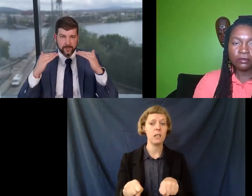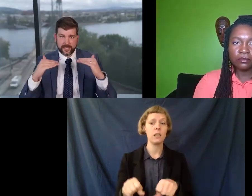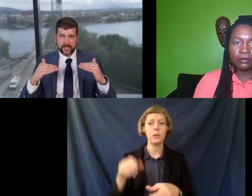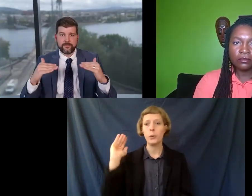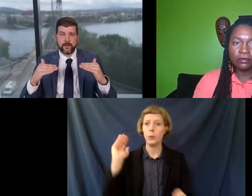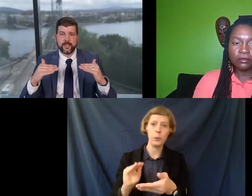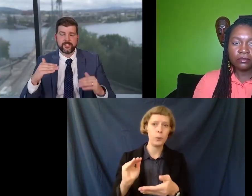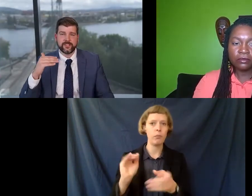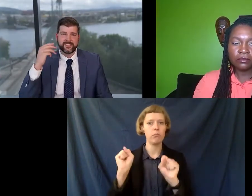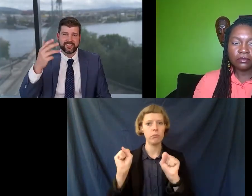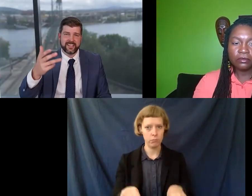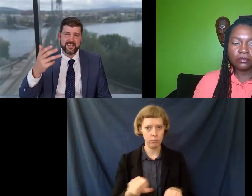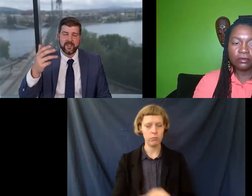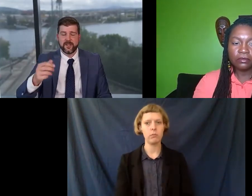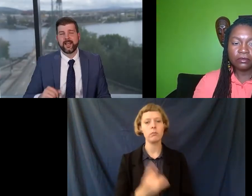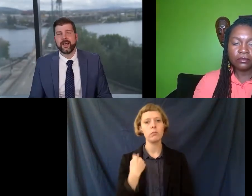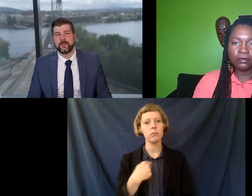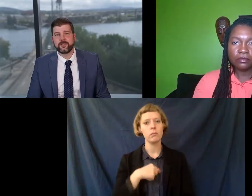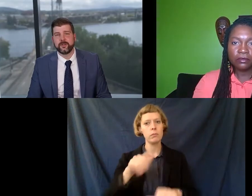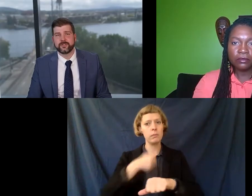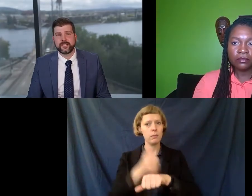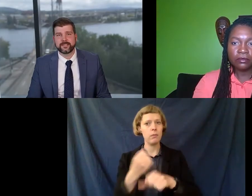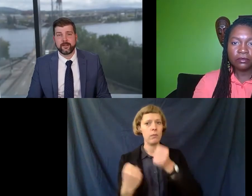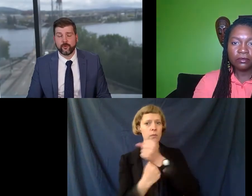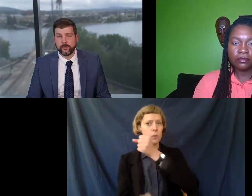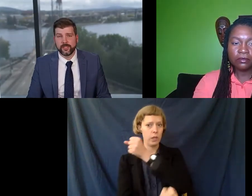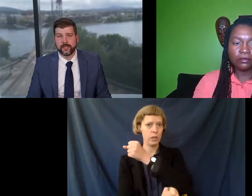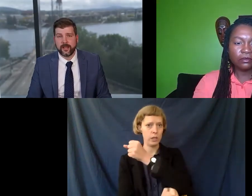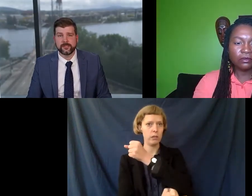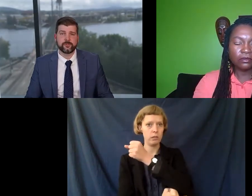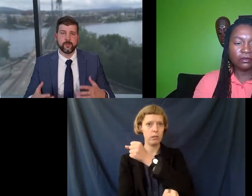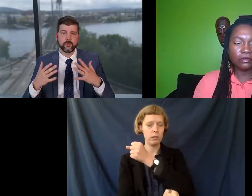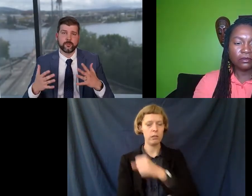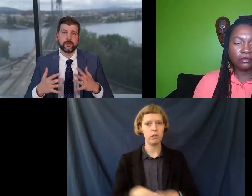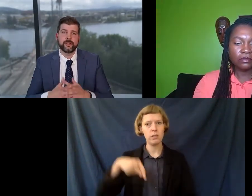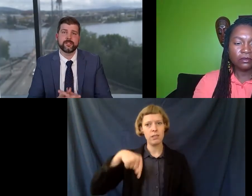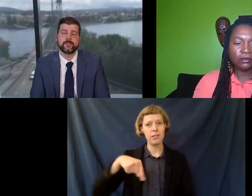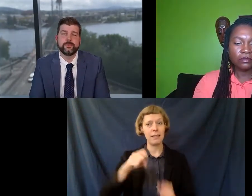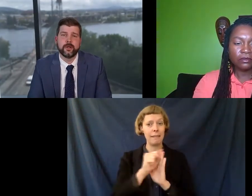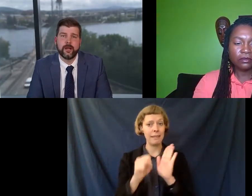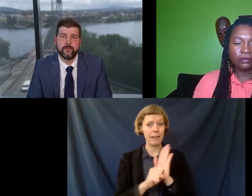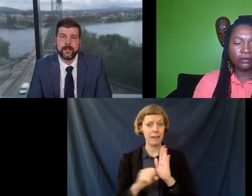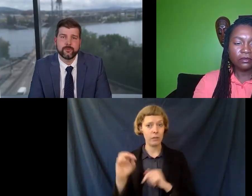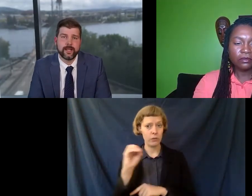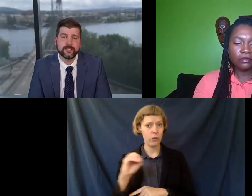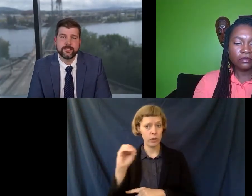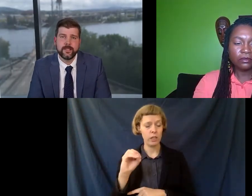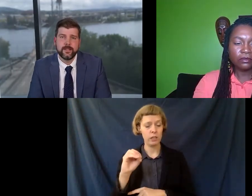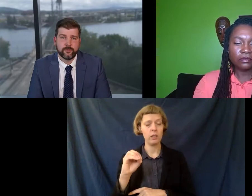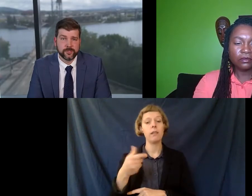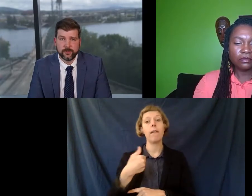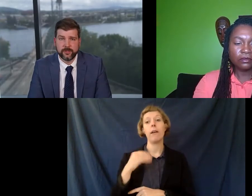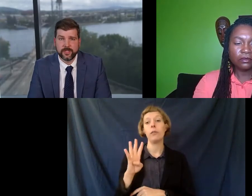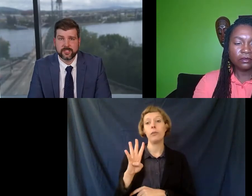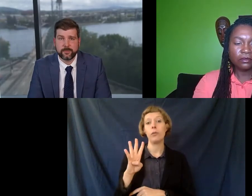So we're laying the foundation. The state set aside $4 million for local communities to write grants